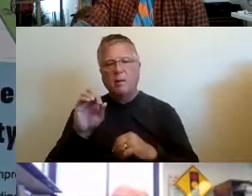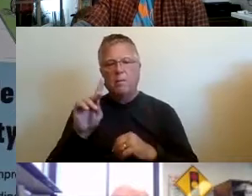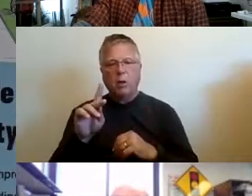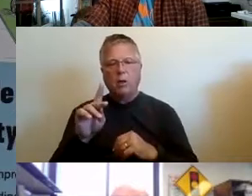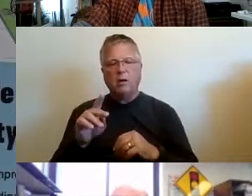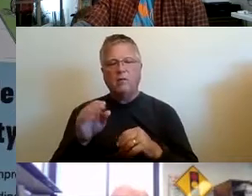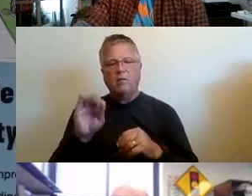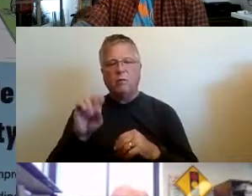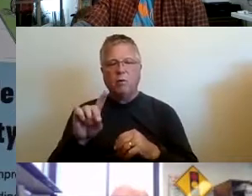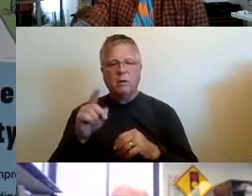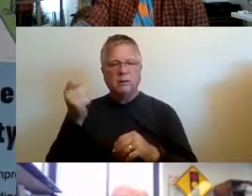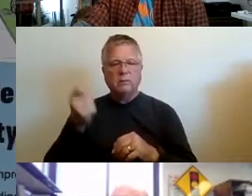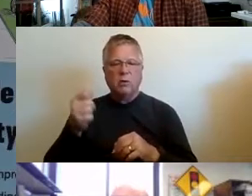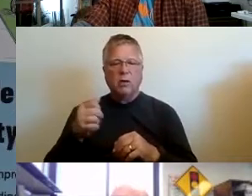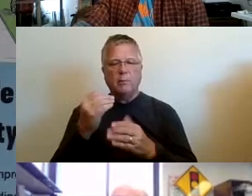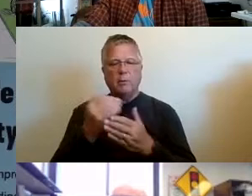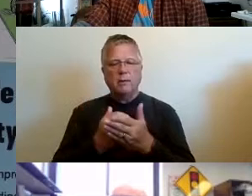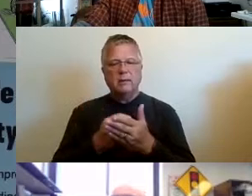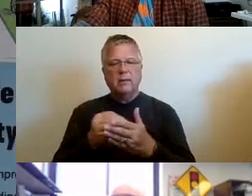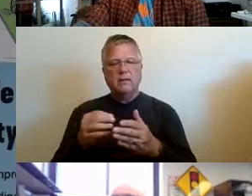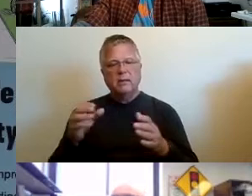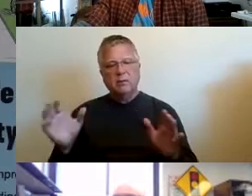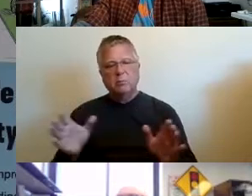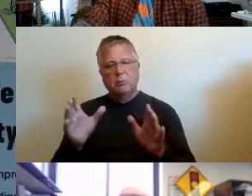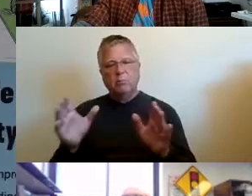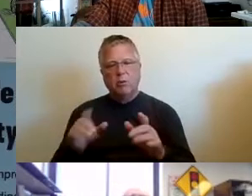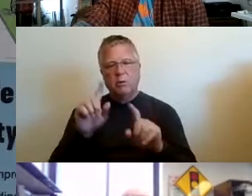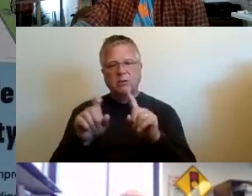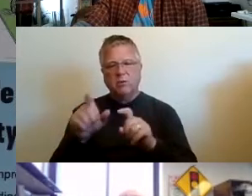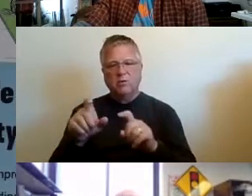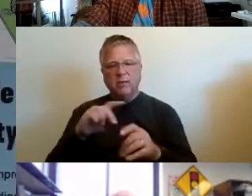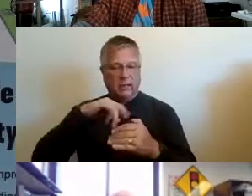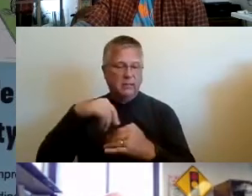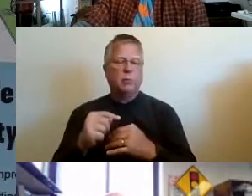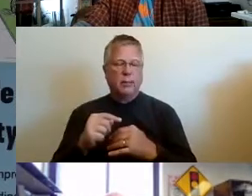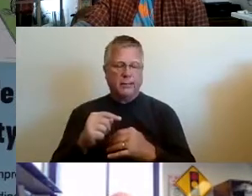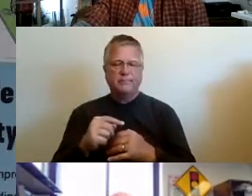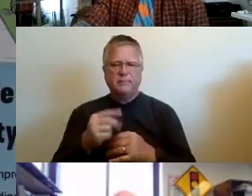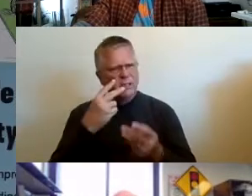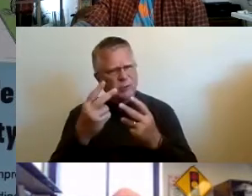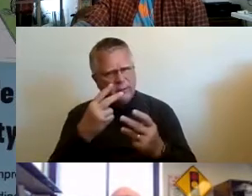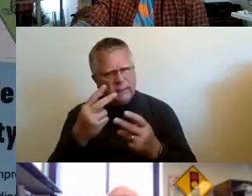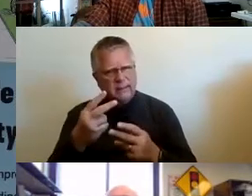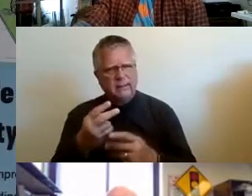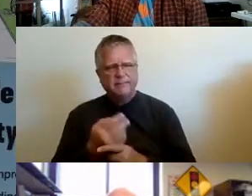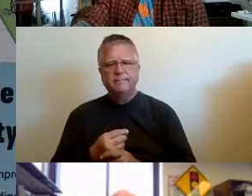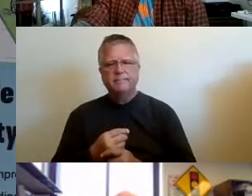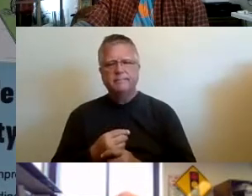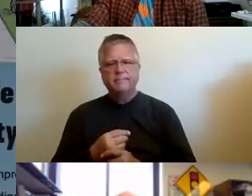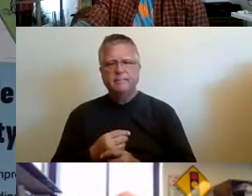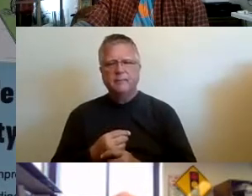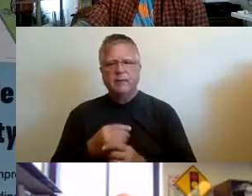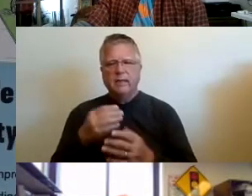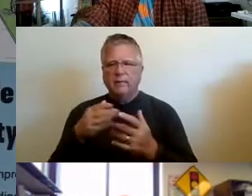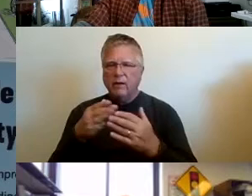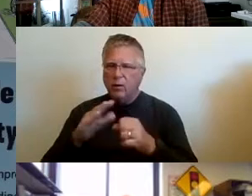1,000 people to promote the survey and also this project. So as you can see, though it's the COVID